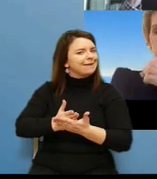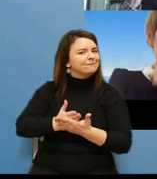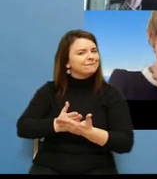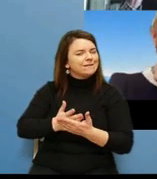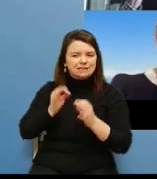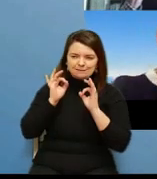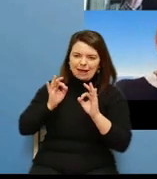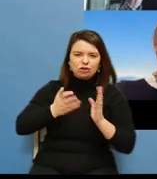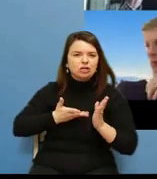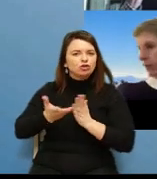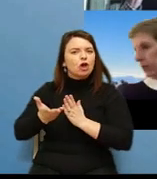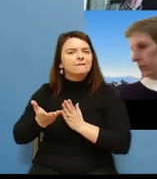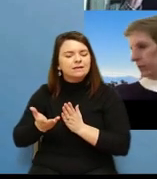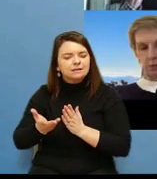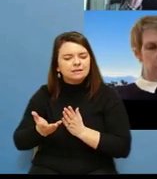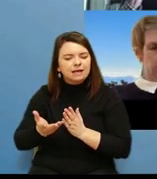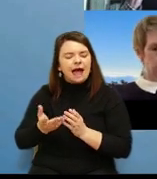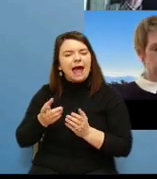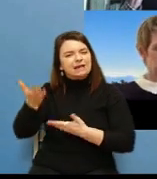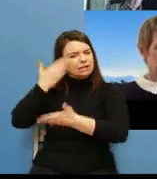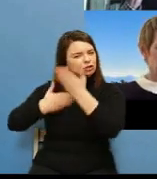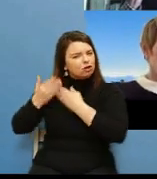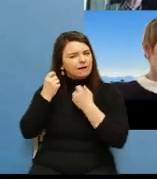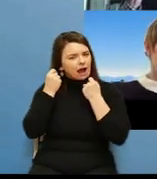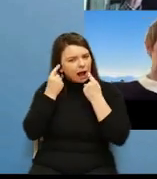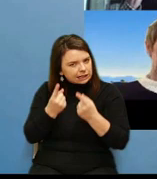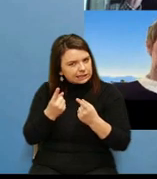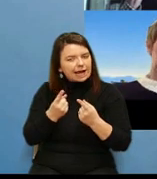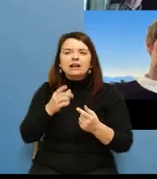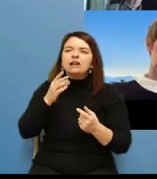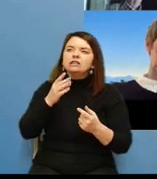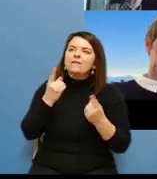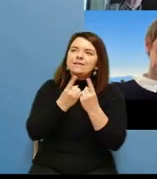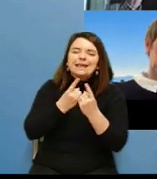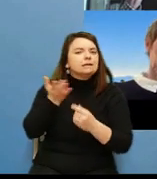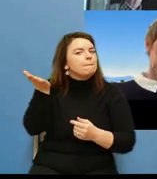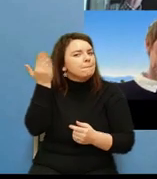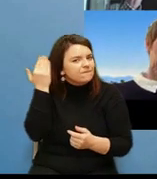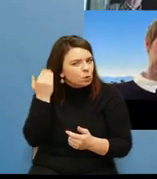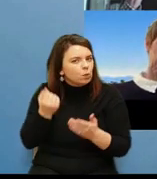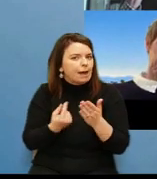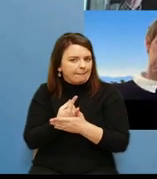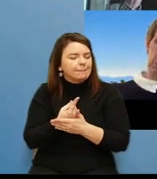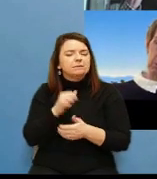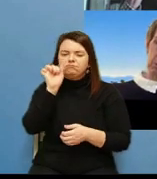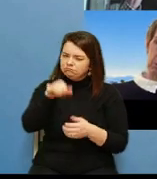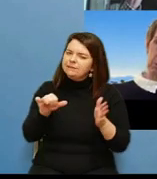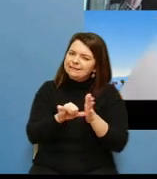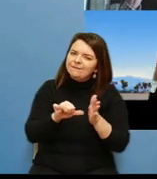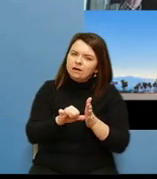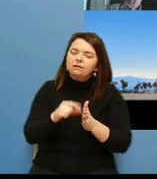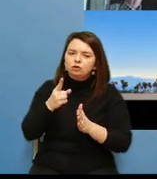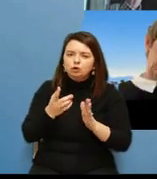do with historic belief of the specialist services and historic understandings of things that used to